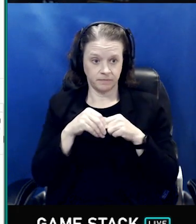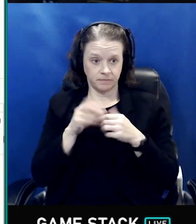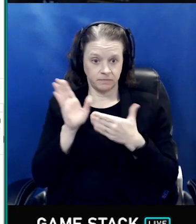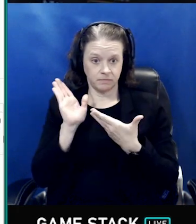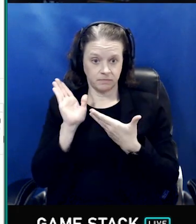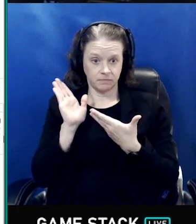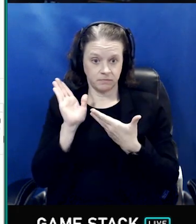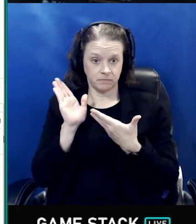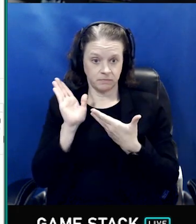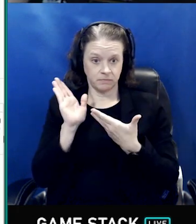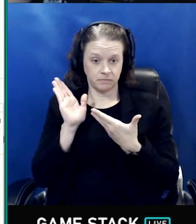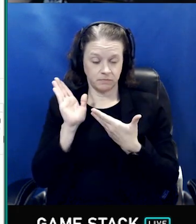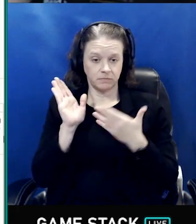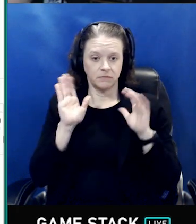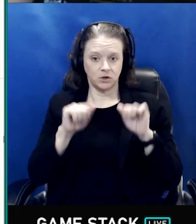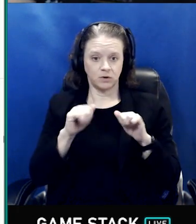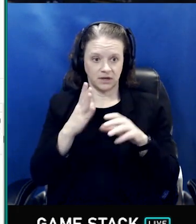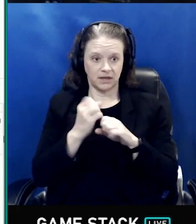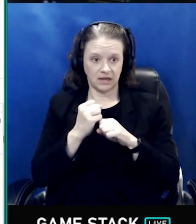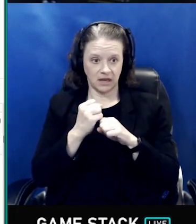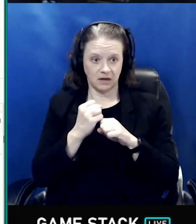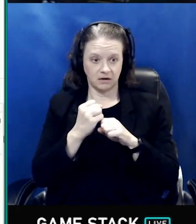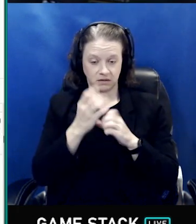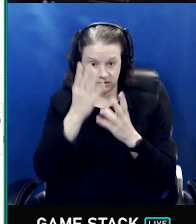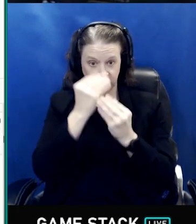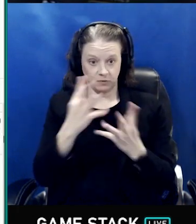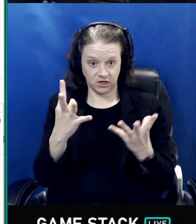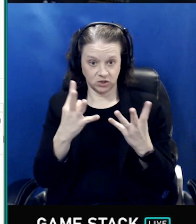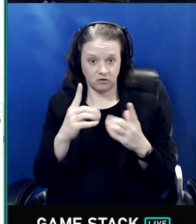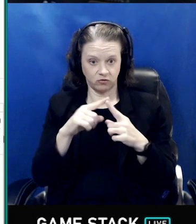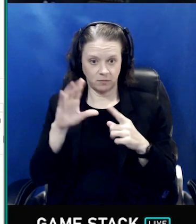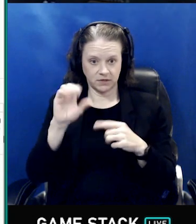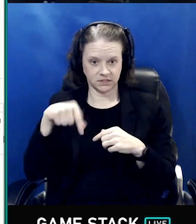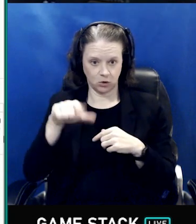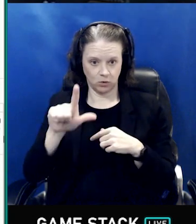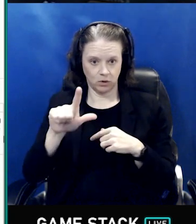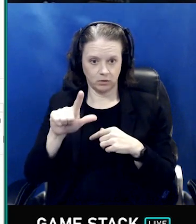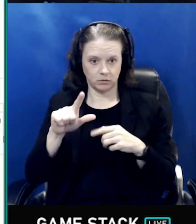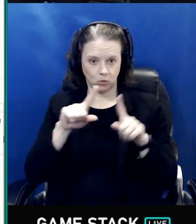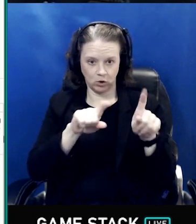you can get KQL from SQL queries.